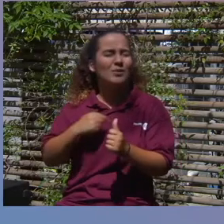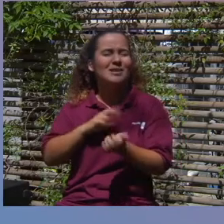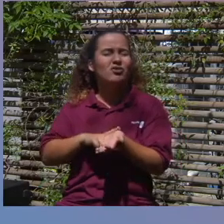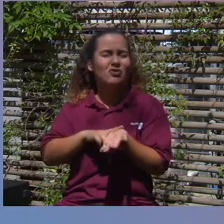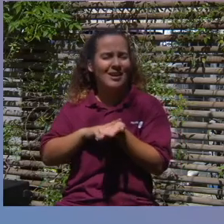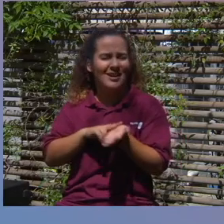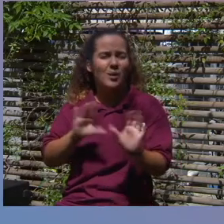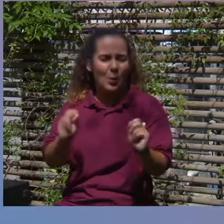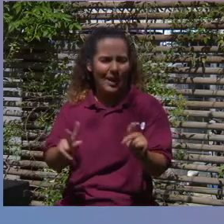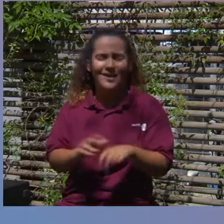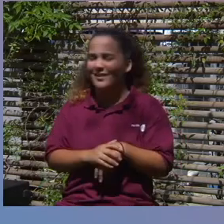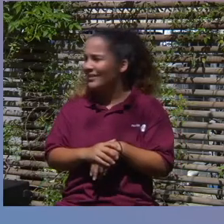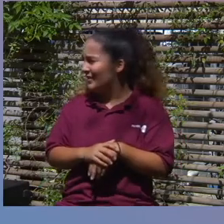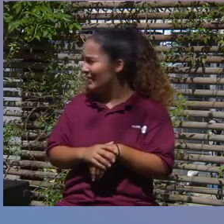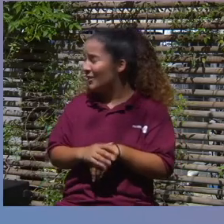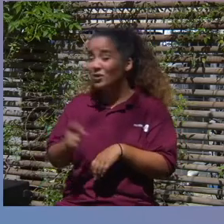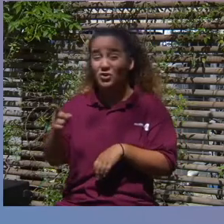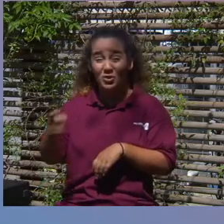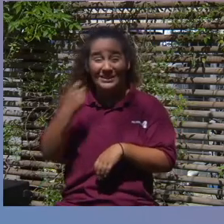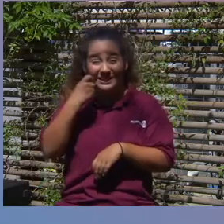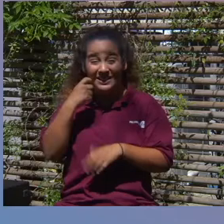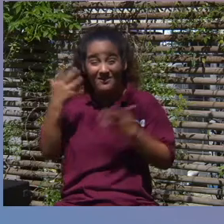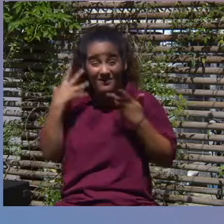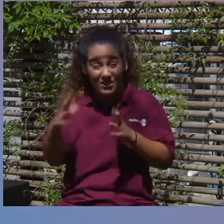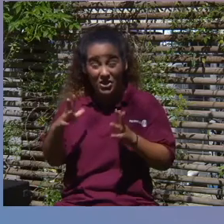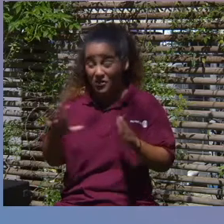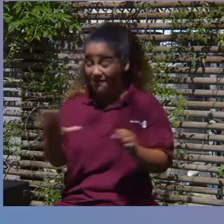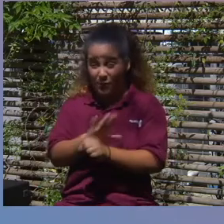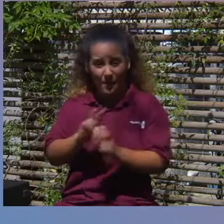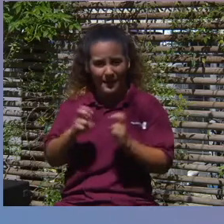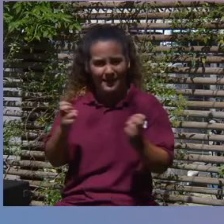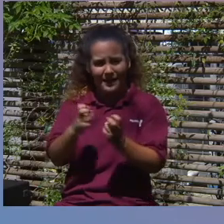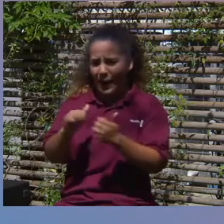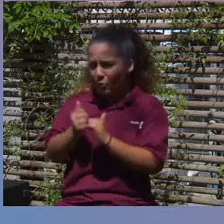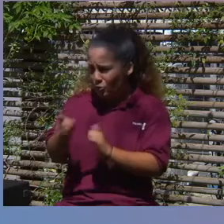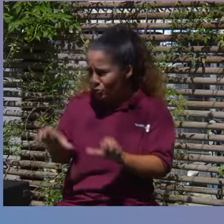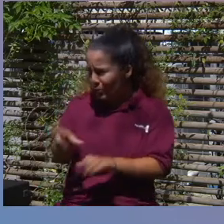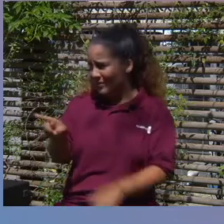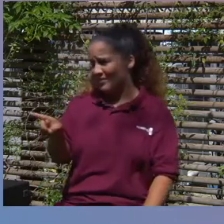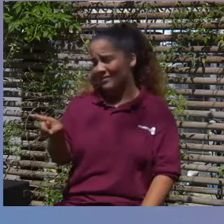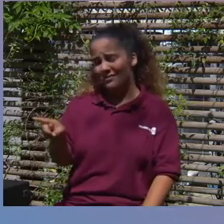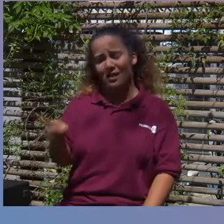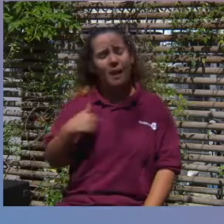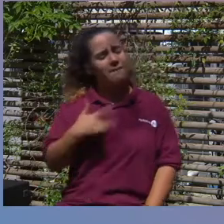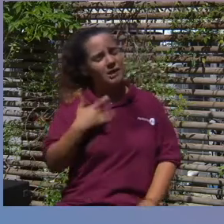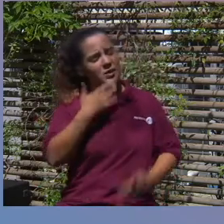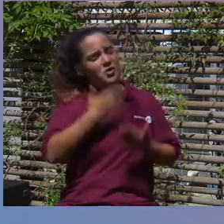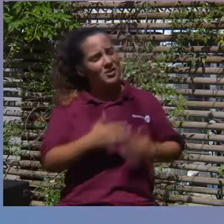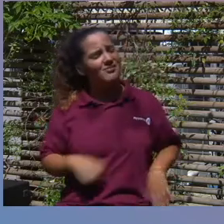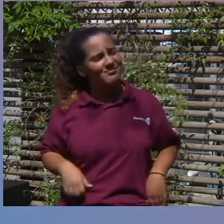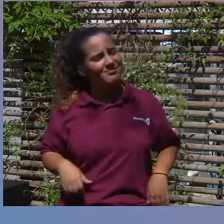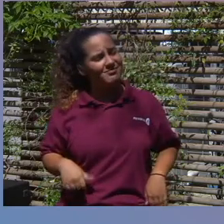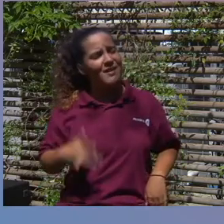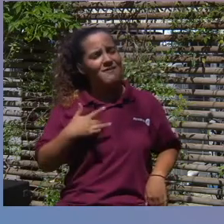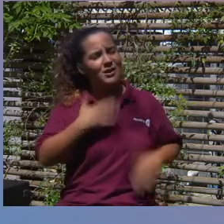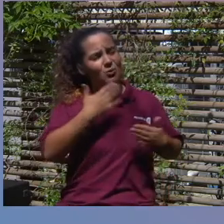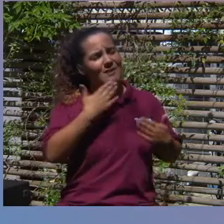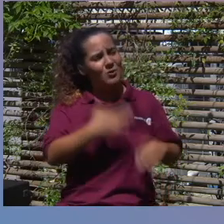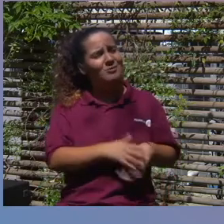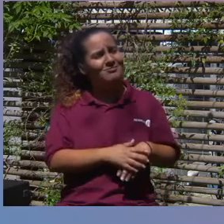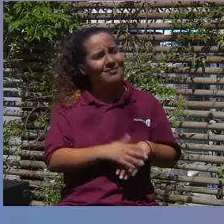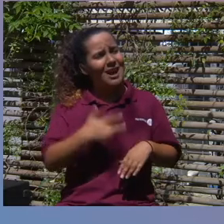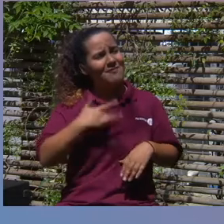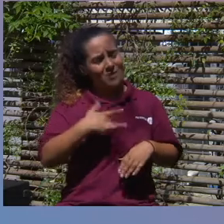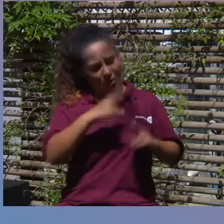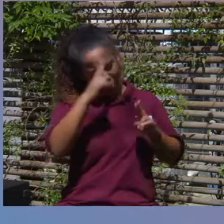Okay, let's check in. Because how you just did a whole panel. Yeah, I did. Dynamic energy. How are you doing? You know, I'm feeling good. I'm feeling grateful. I'm